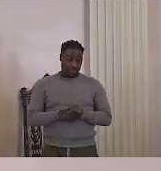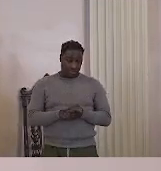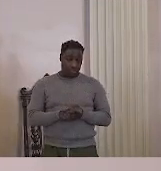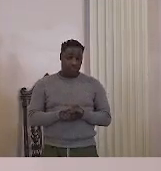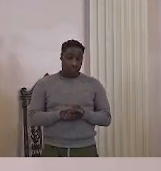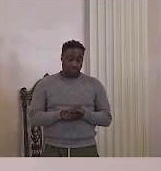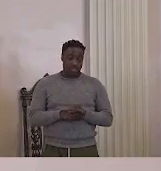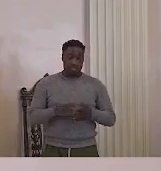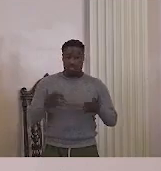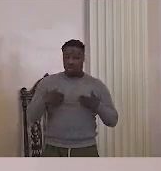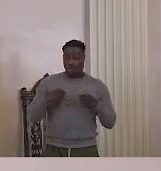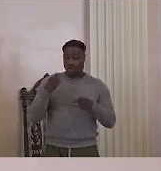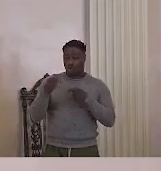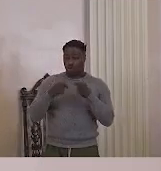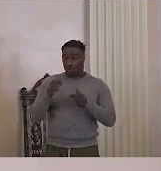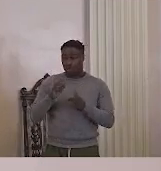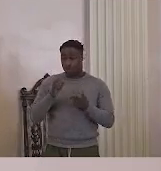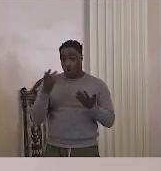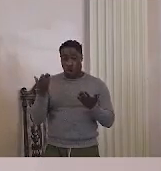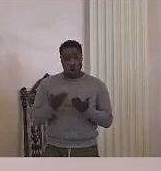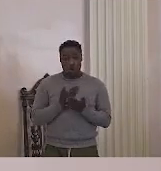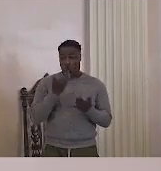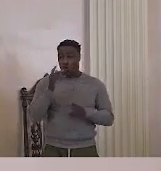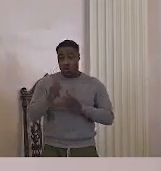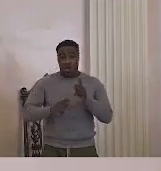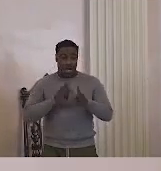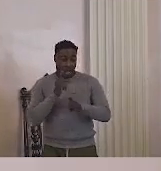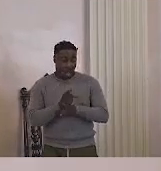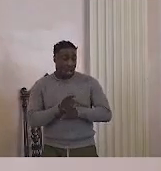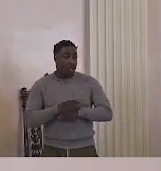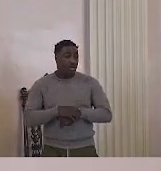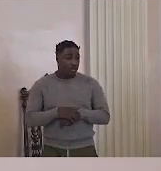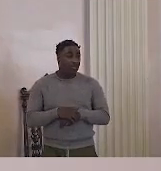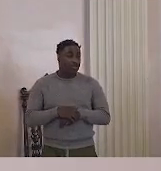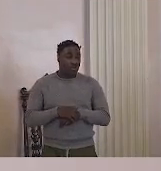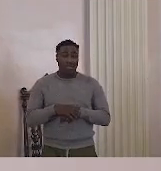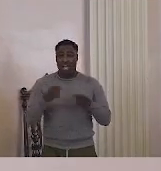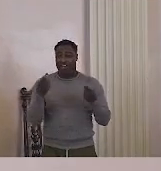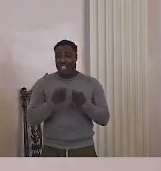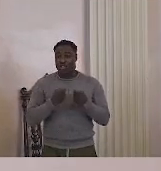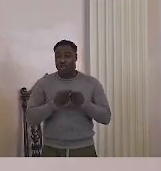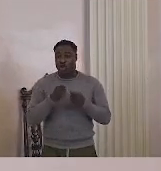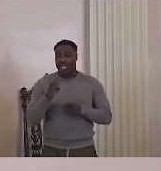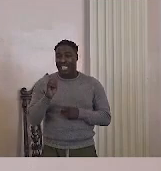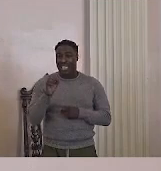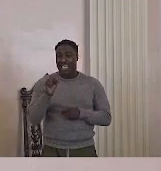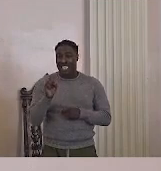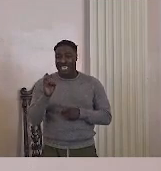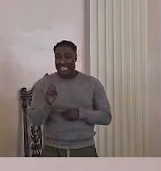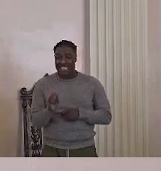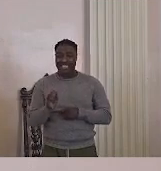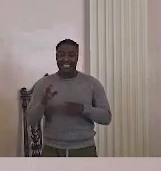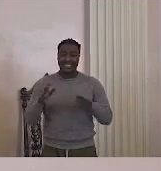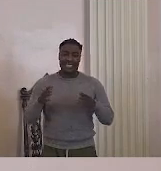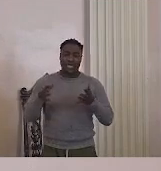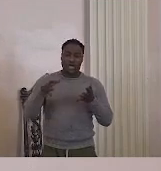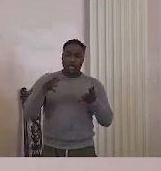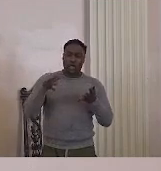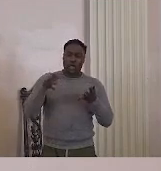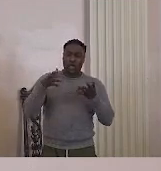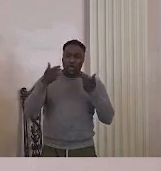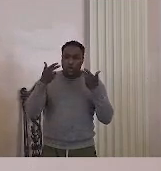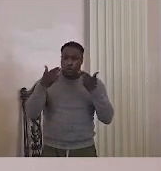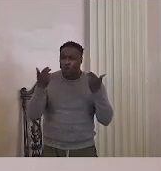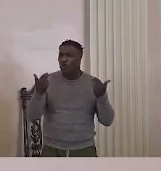They are a new form, a merger of electronic ease and humor and irreverence